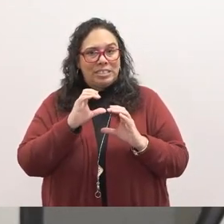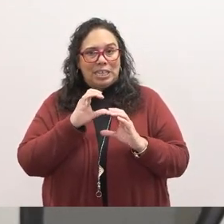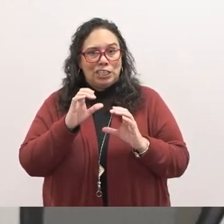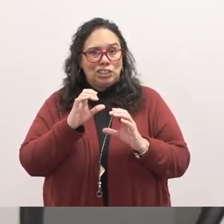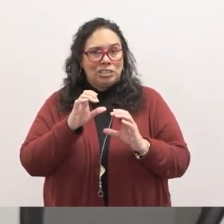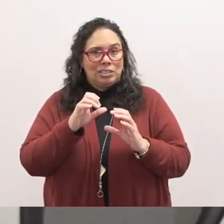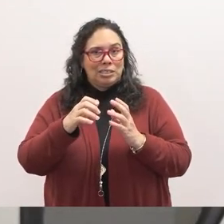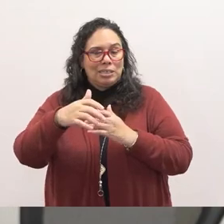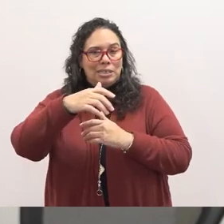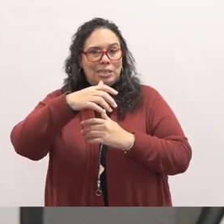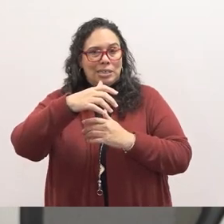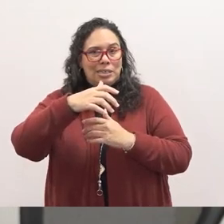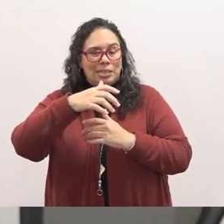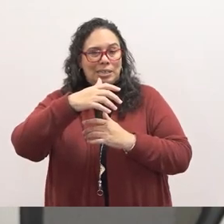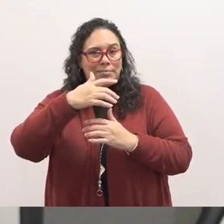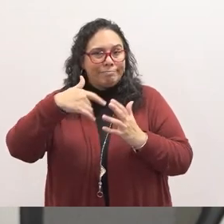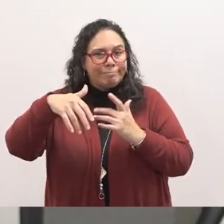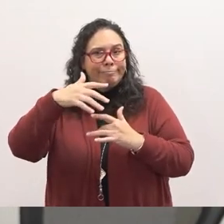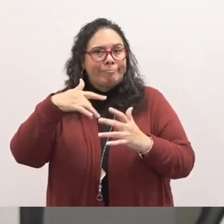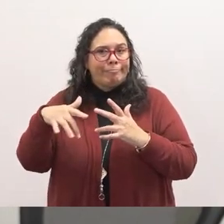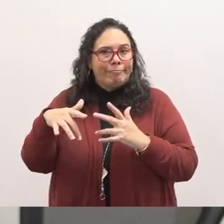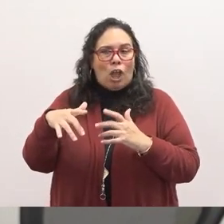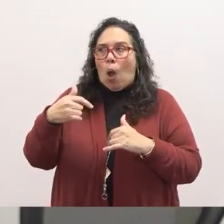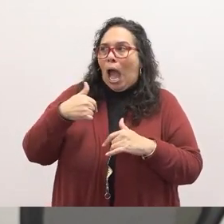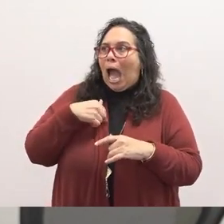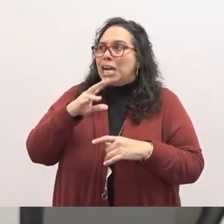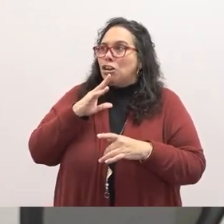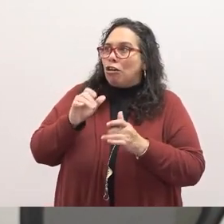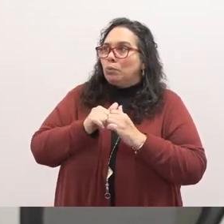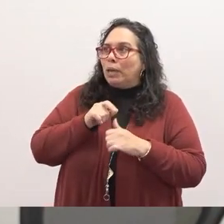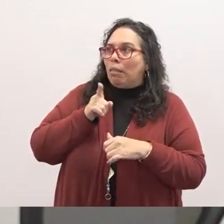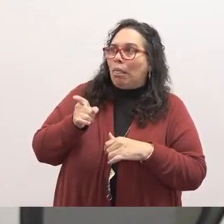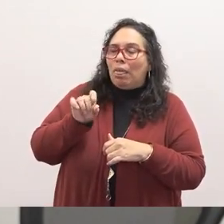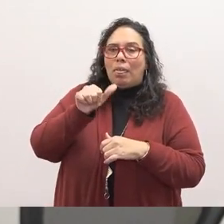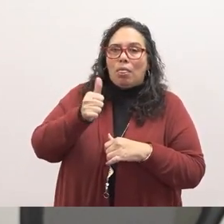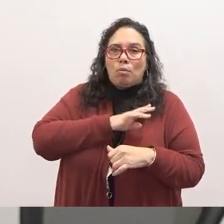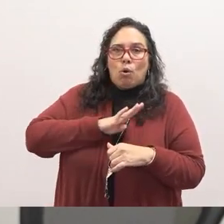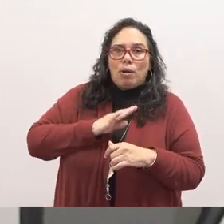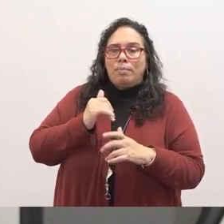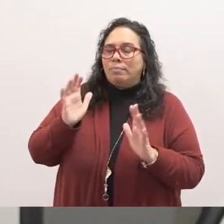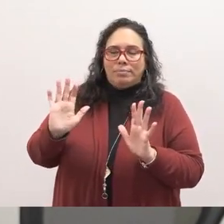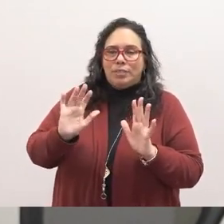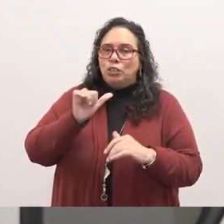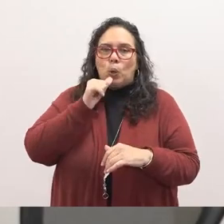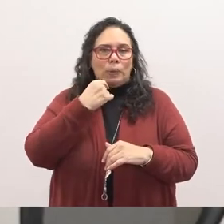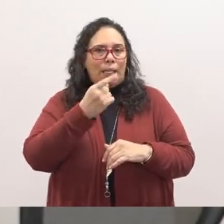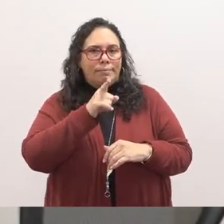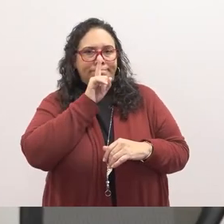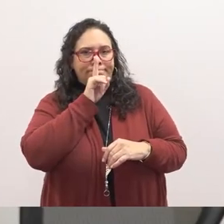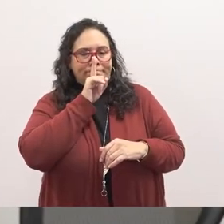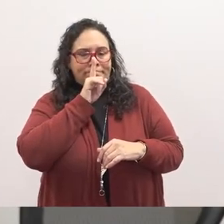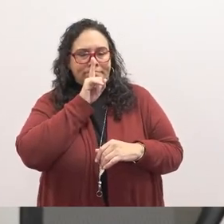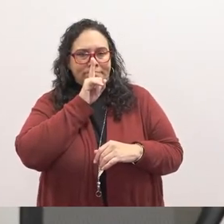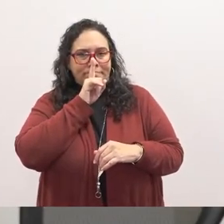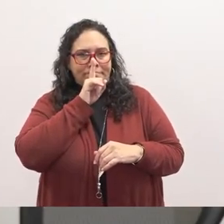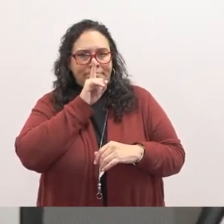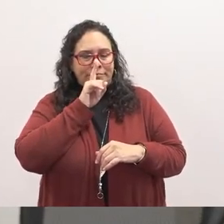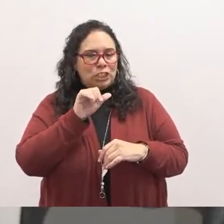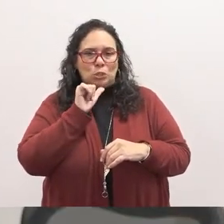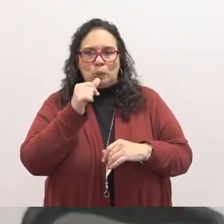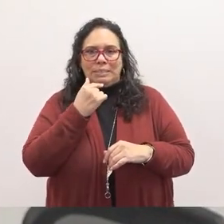of you saying, well, I've talked to another board. Even if you've only talked to one other board member, you don't want to be telling them anything about the other